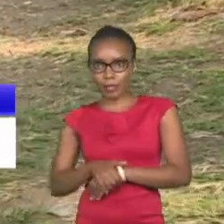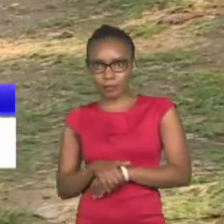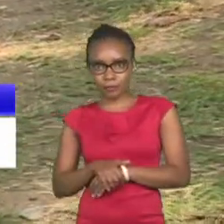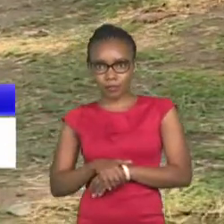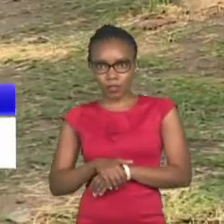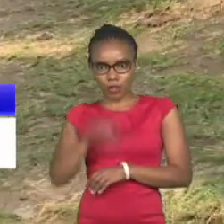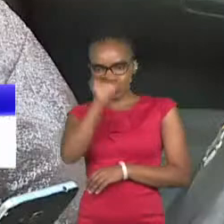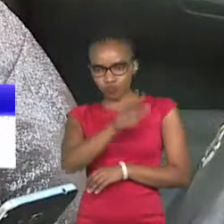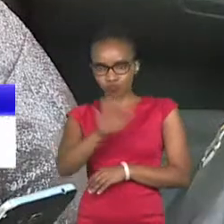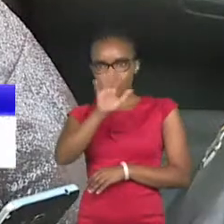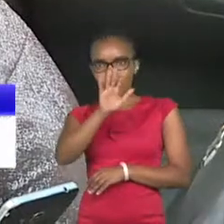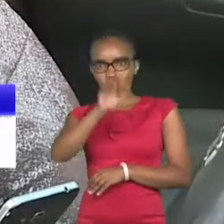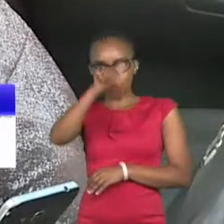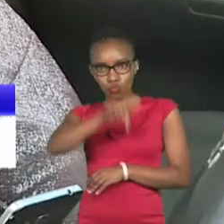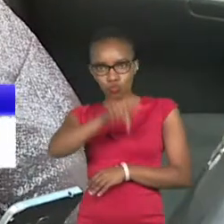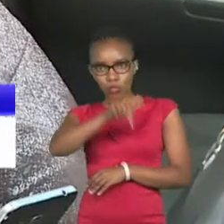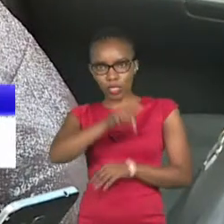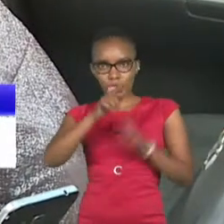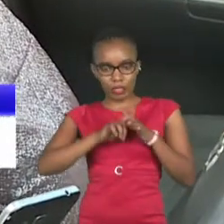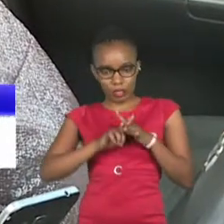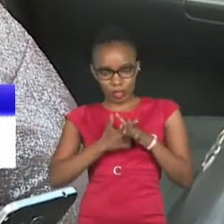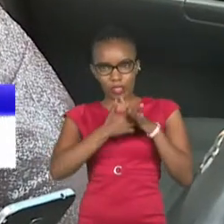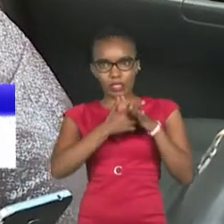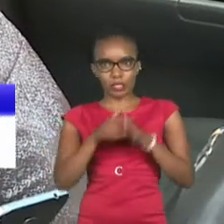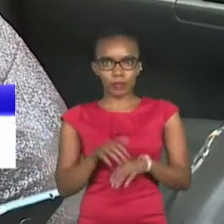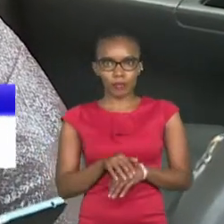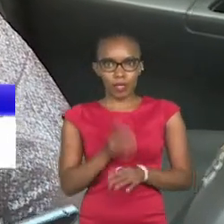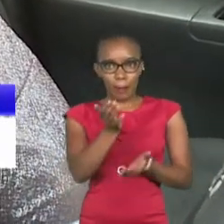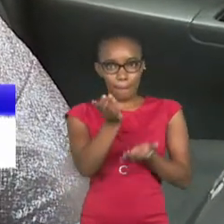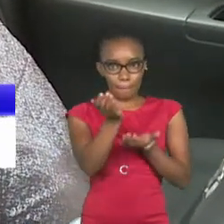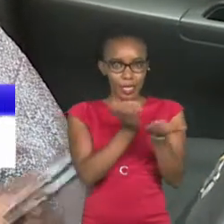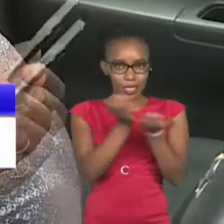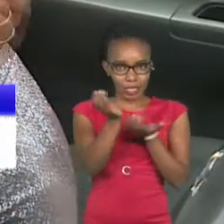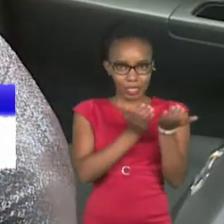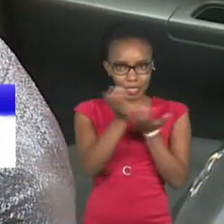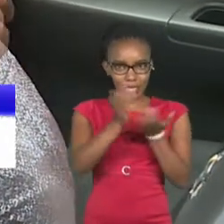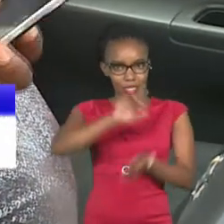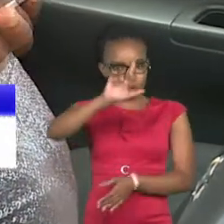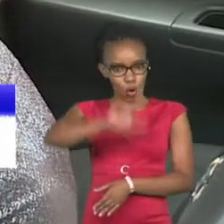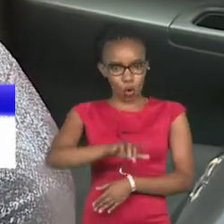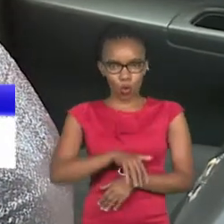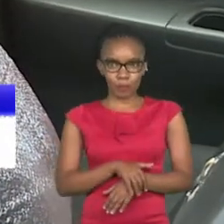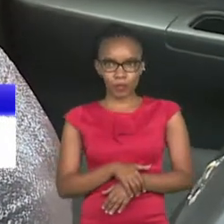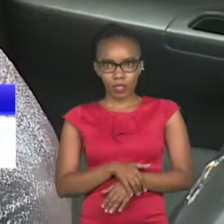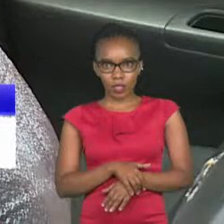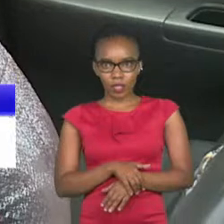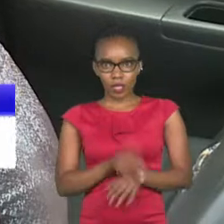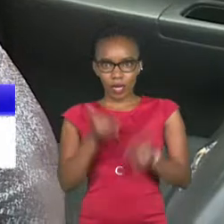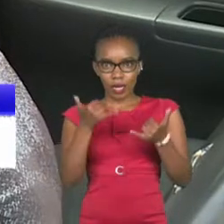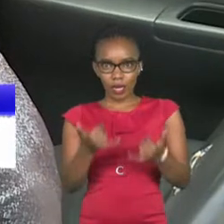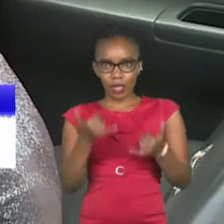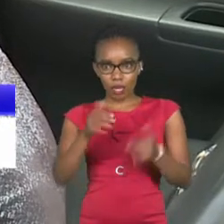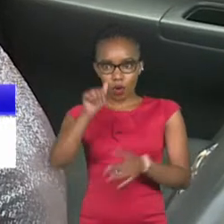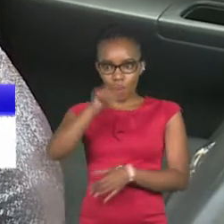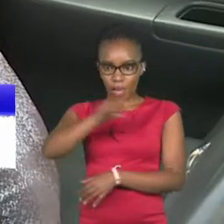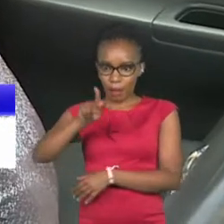hike effective today. Biashara iko shita, iko chini. Even now, na kuangalia katika hizi hub